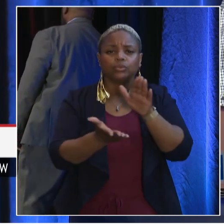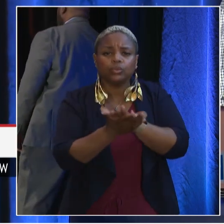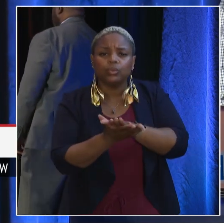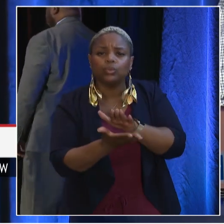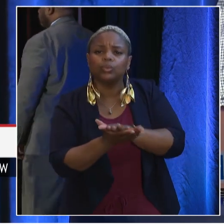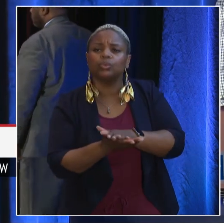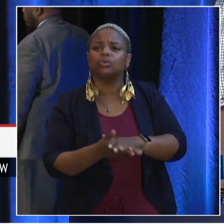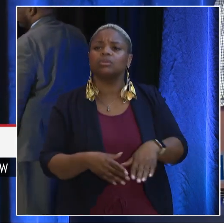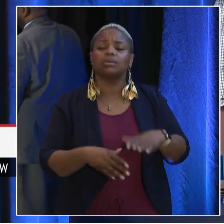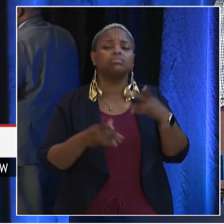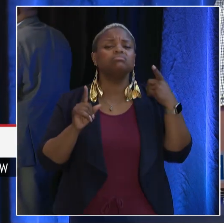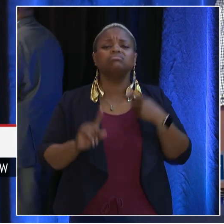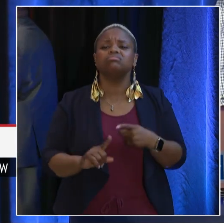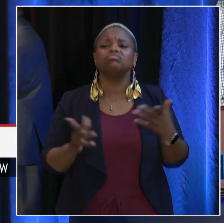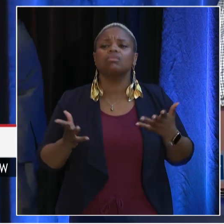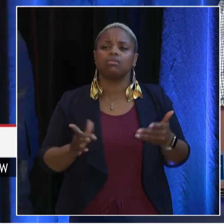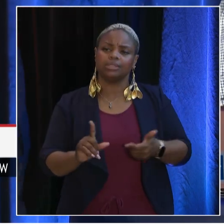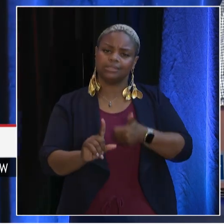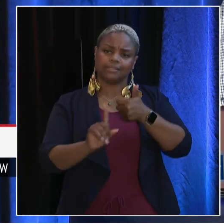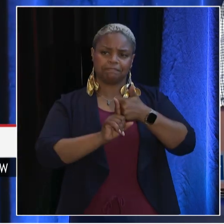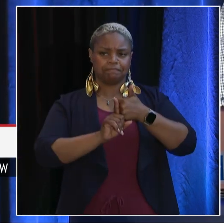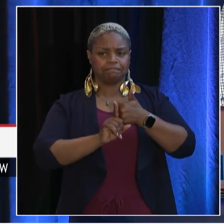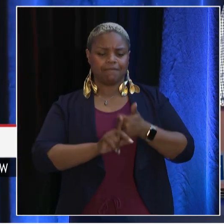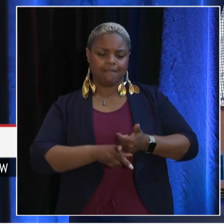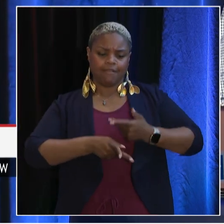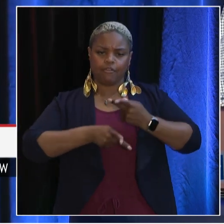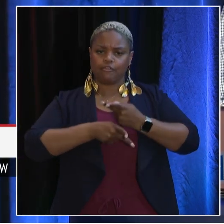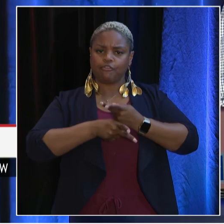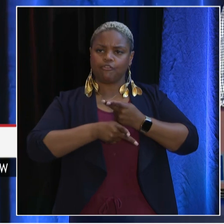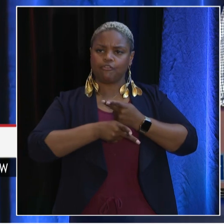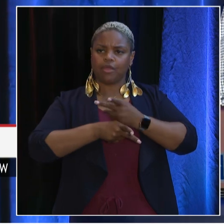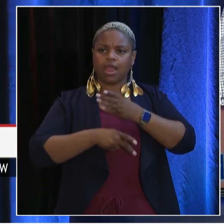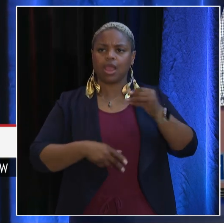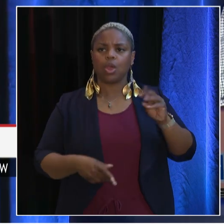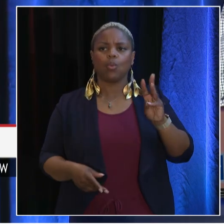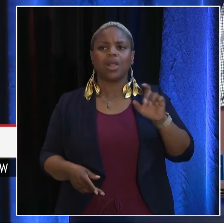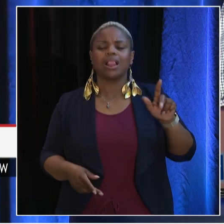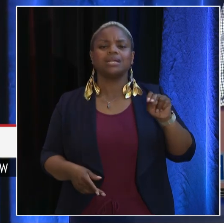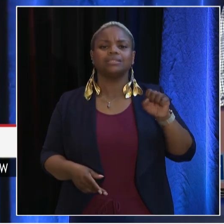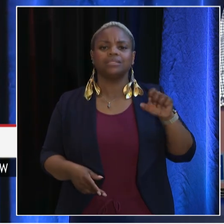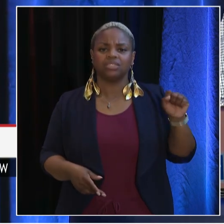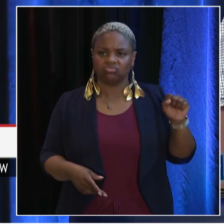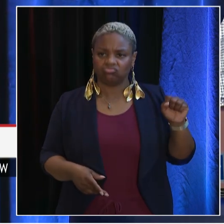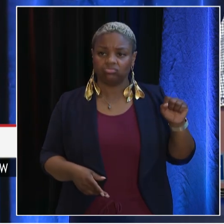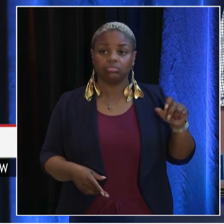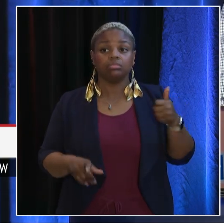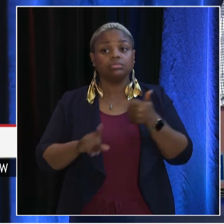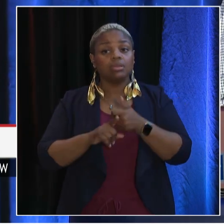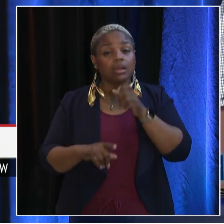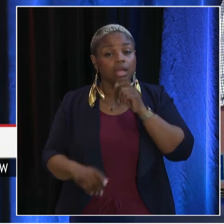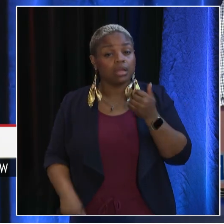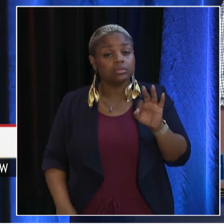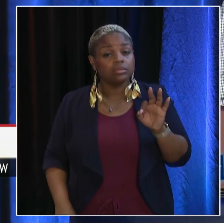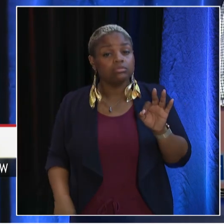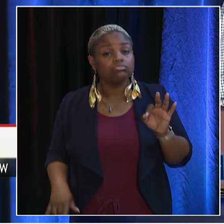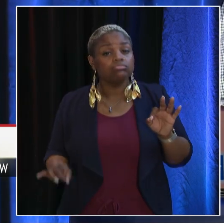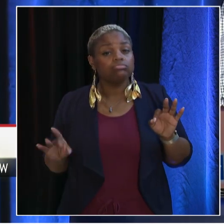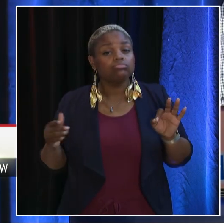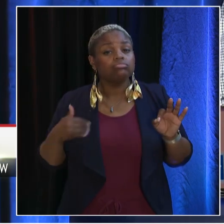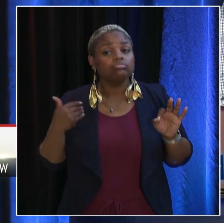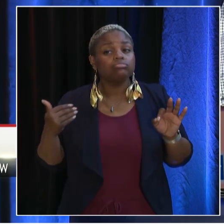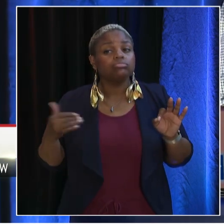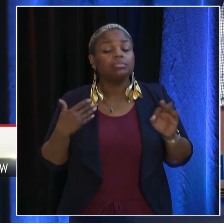and wellness. She's only 19, and in those 19 years, she has packed in